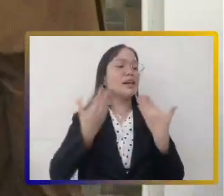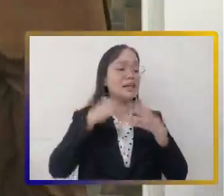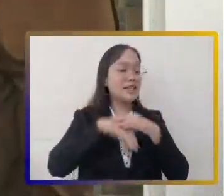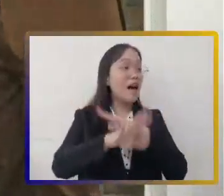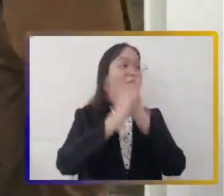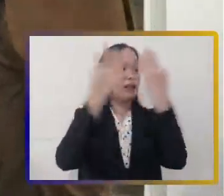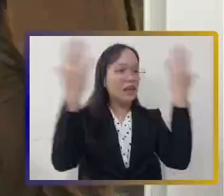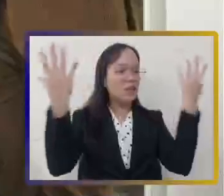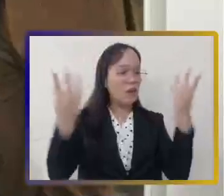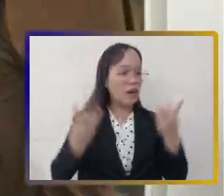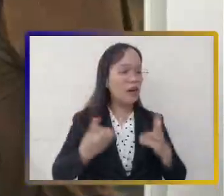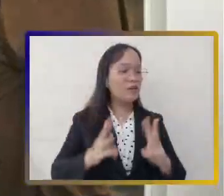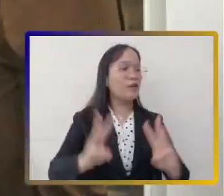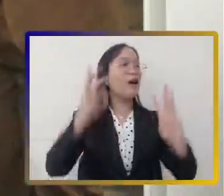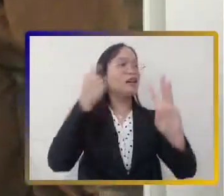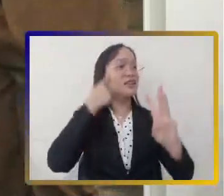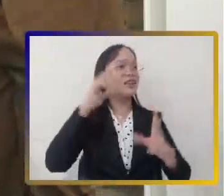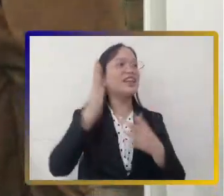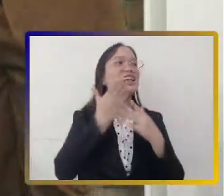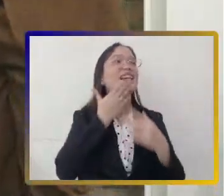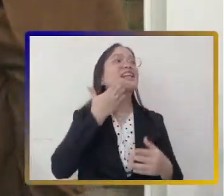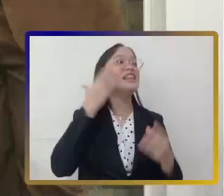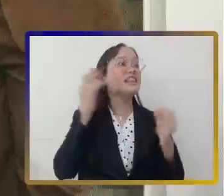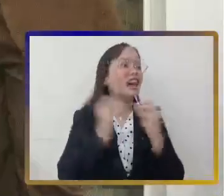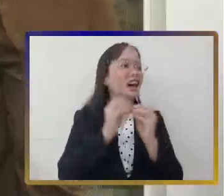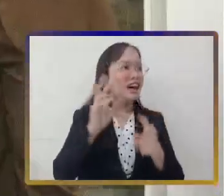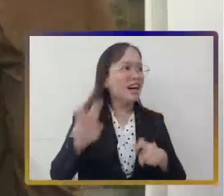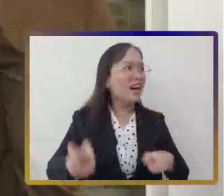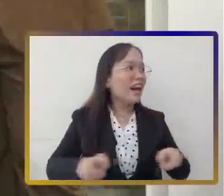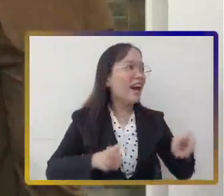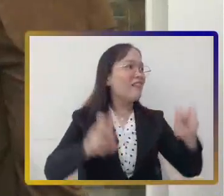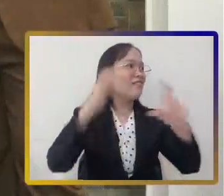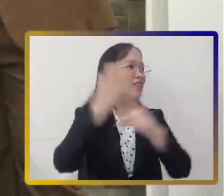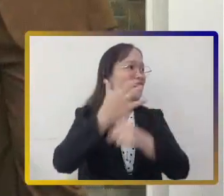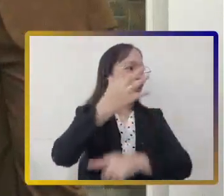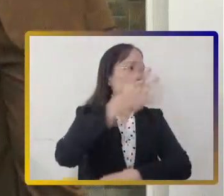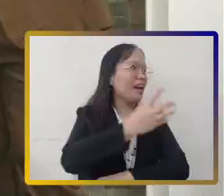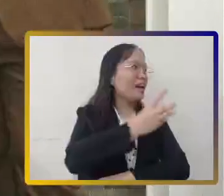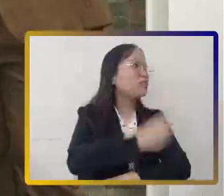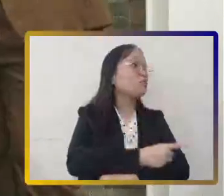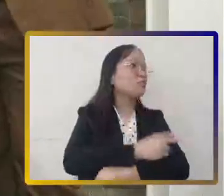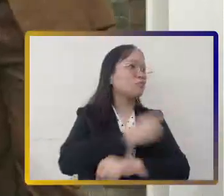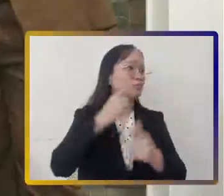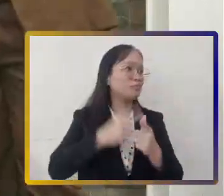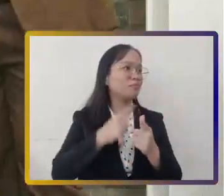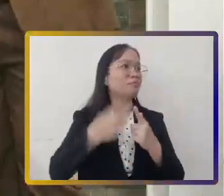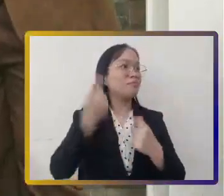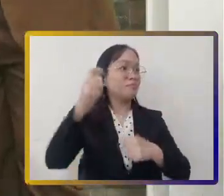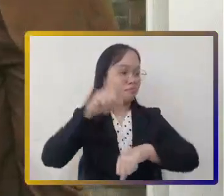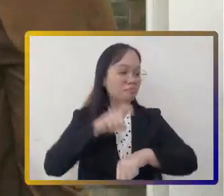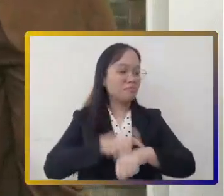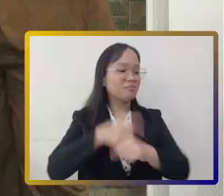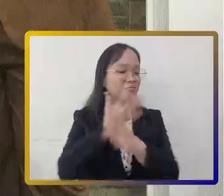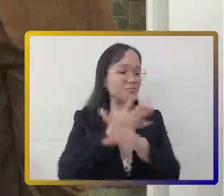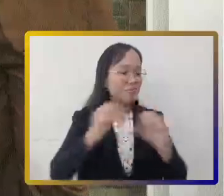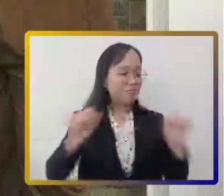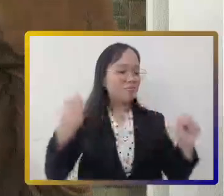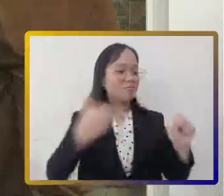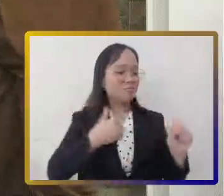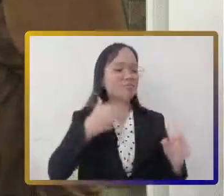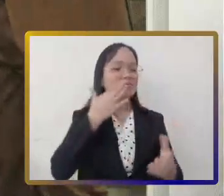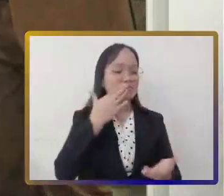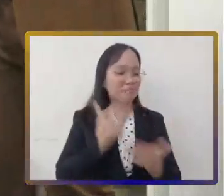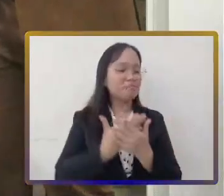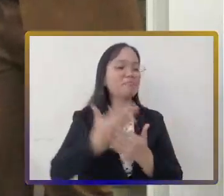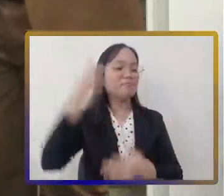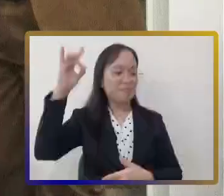in this heavenly way. Sweeter gets the journey every day. And the moment he saved me, his good